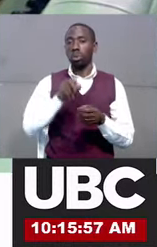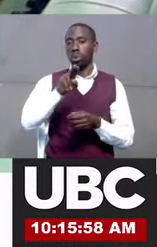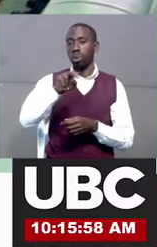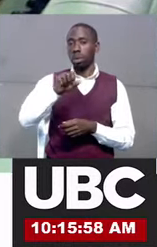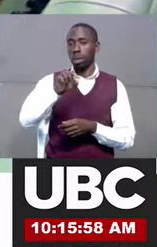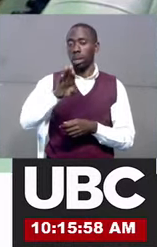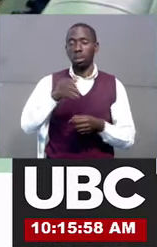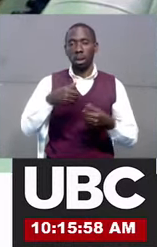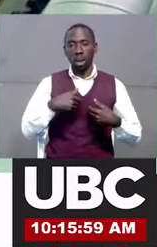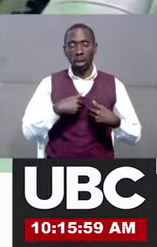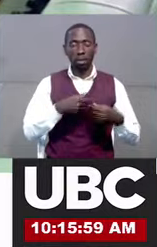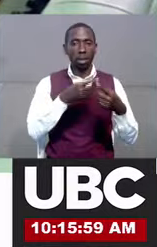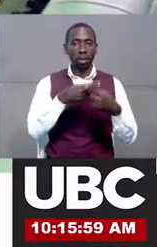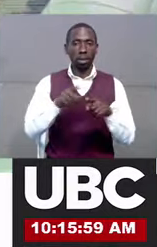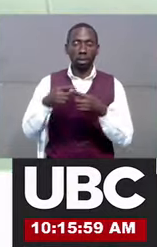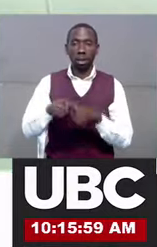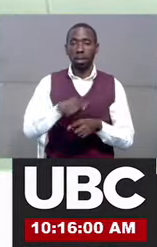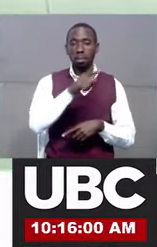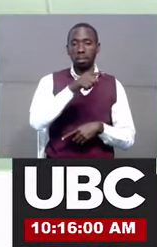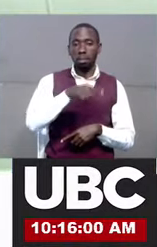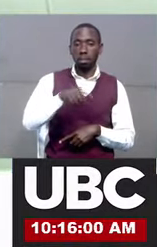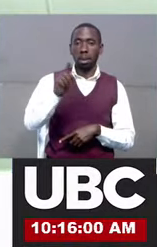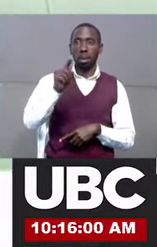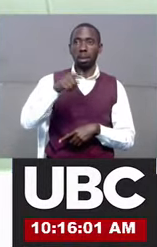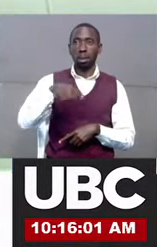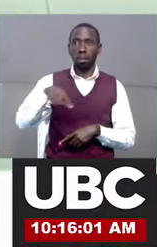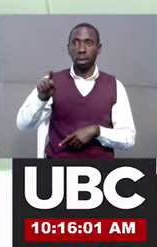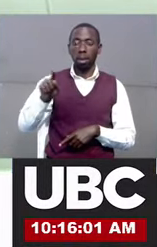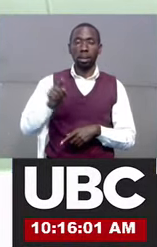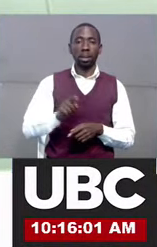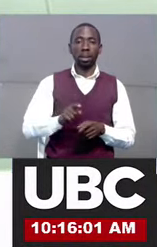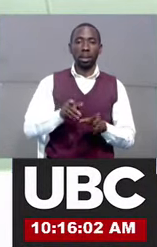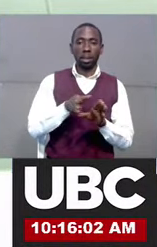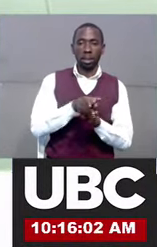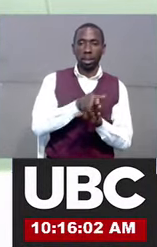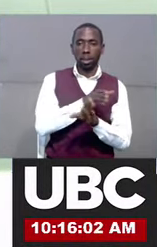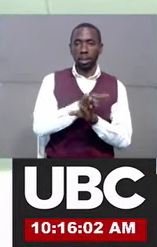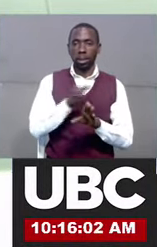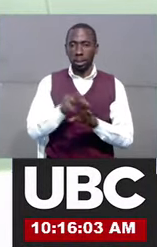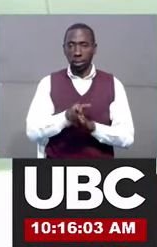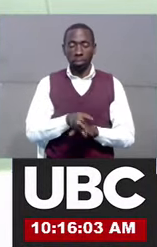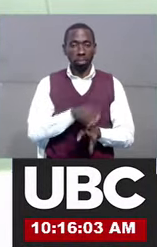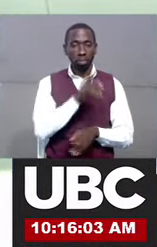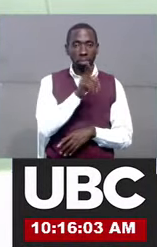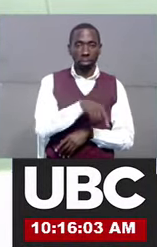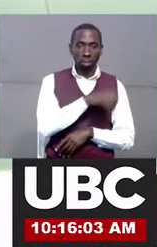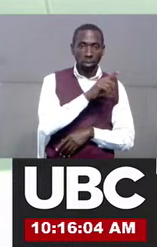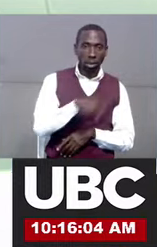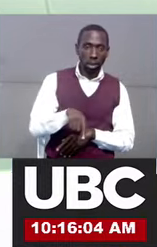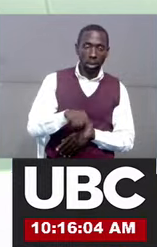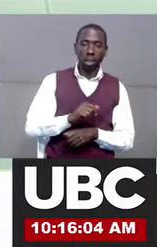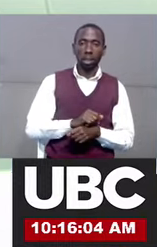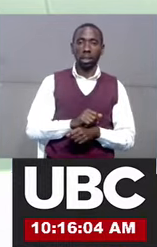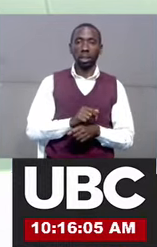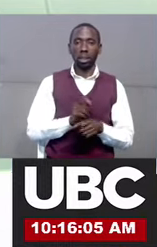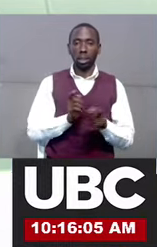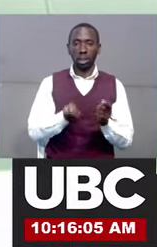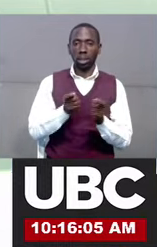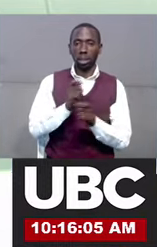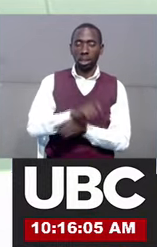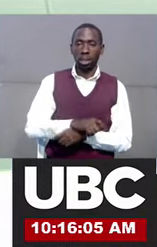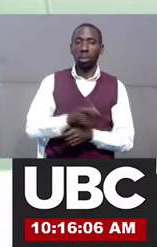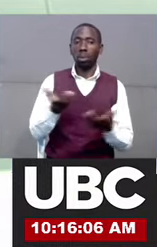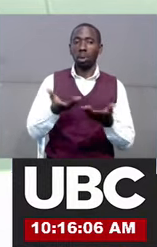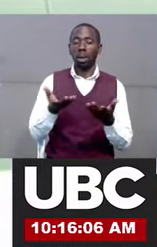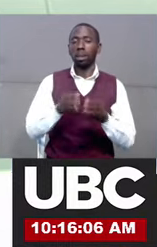marking guides and collected some of the mistakes weak teachers do in teaching. And